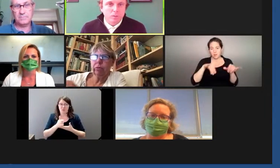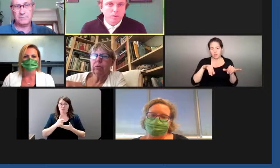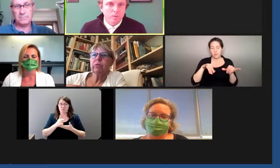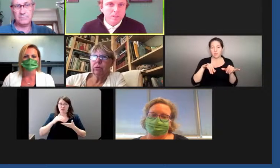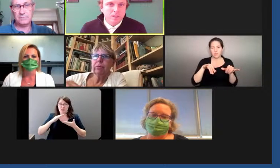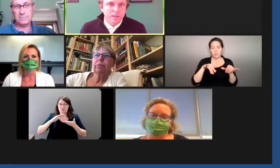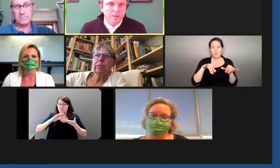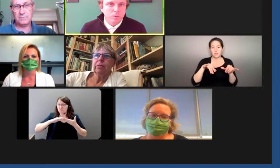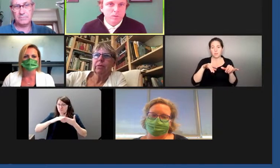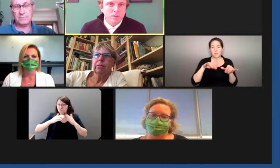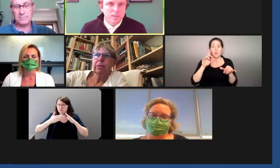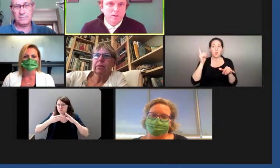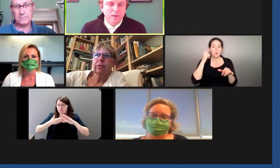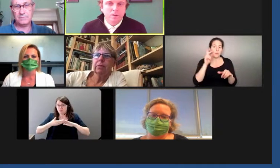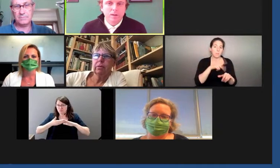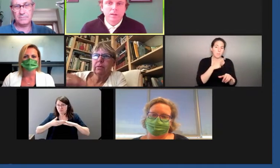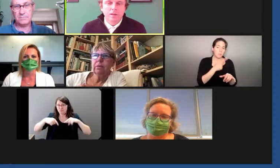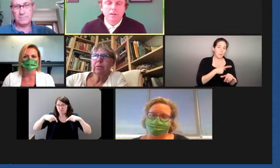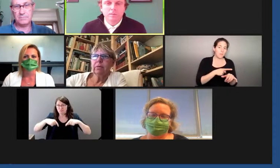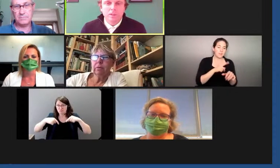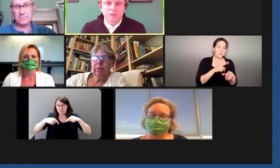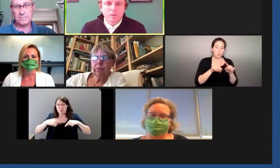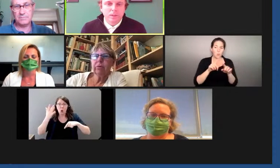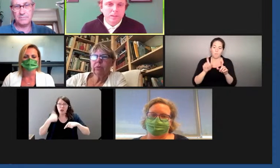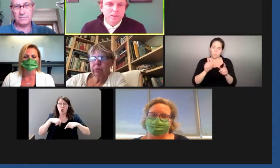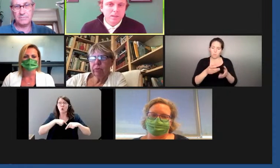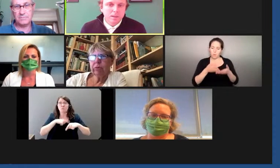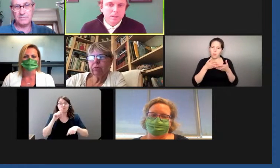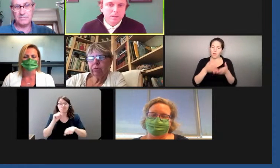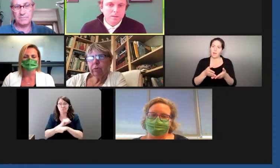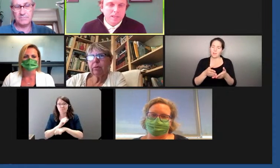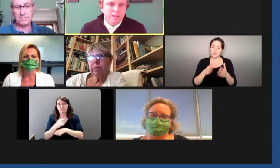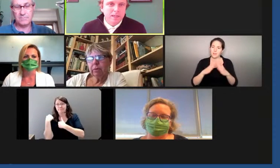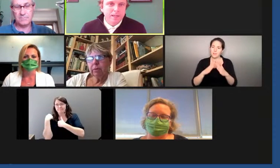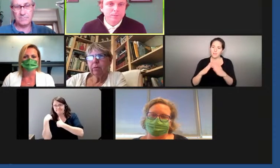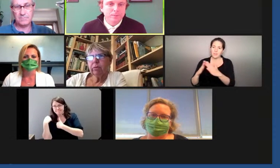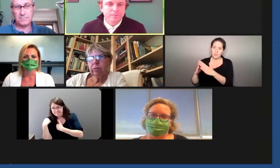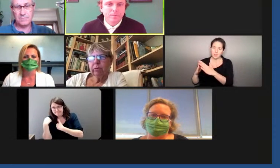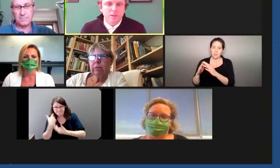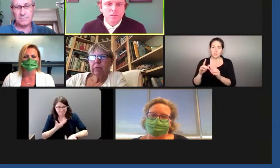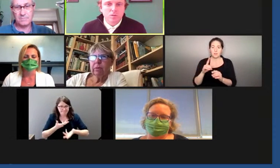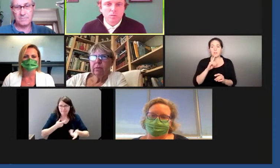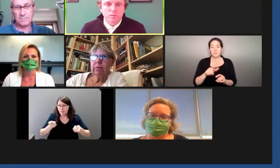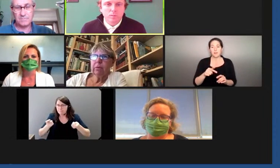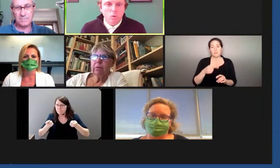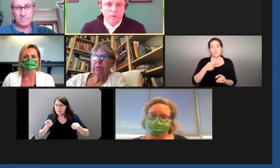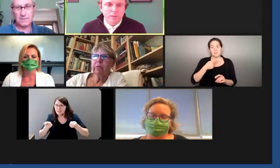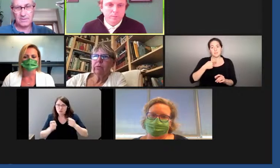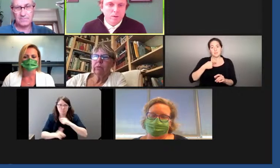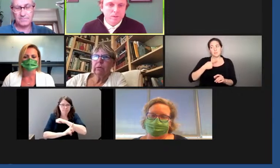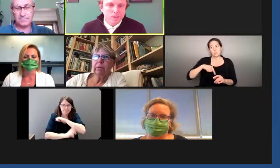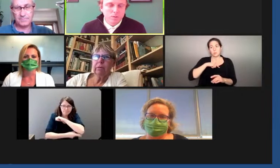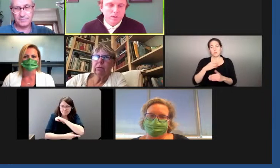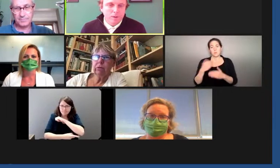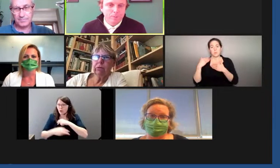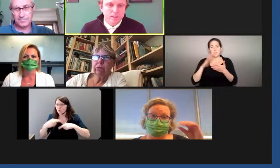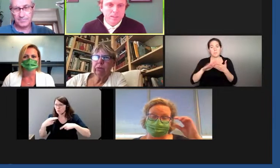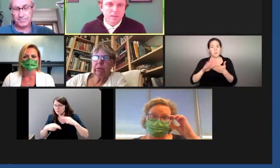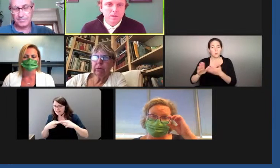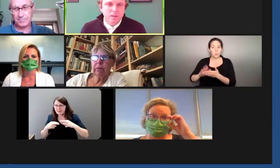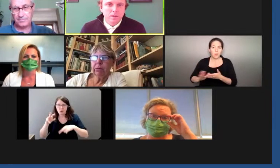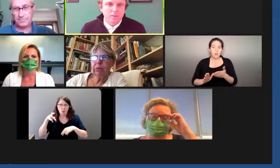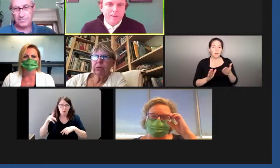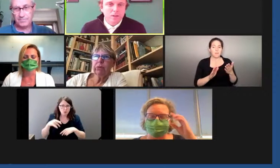mentioned, we're the ones that clean it up. We're the ones that are here dealing with it day in, day out. So the more that the province can do to help